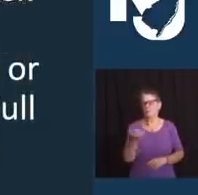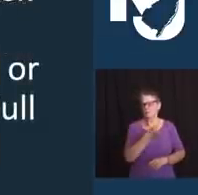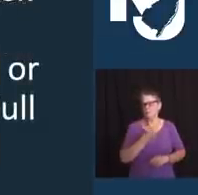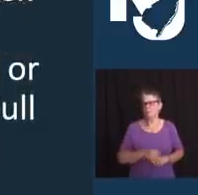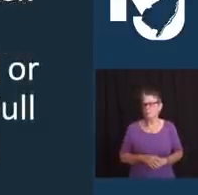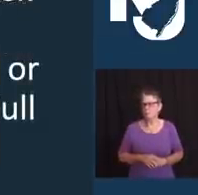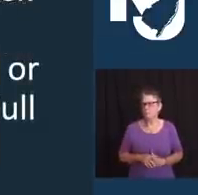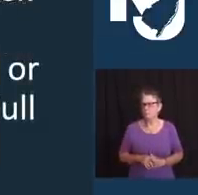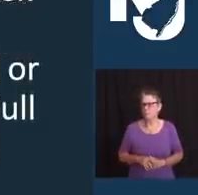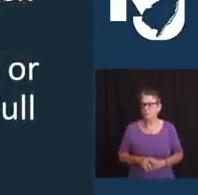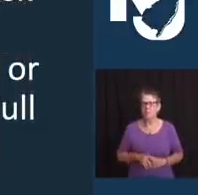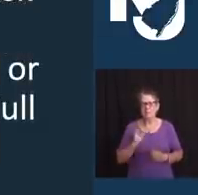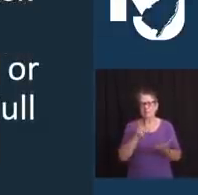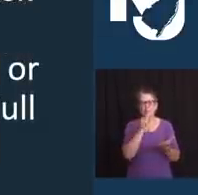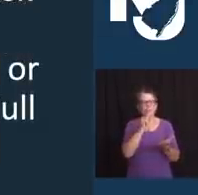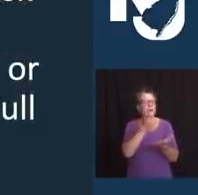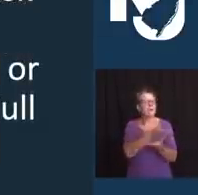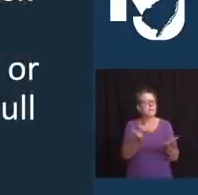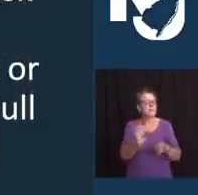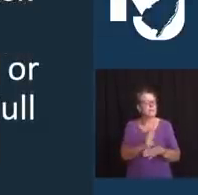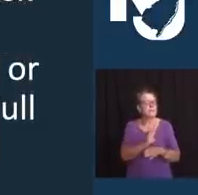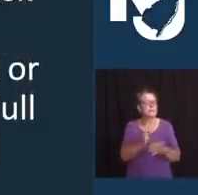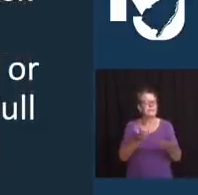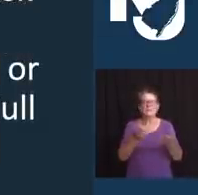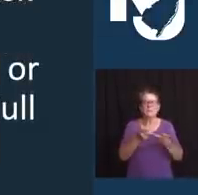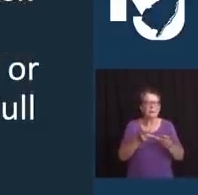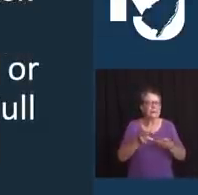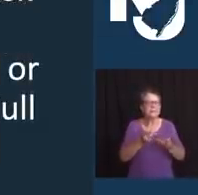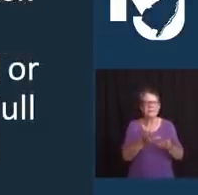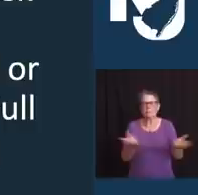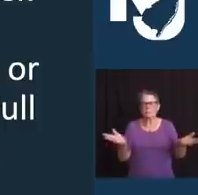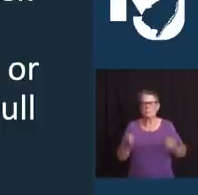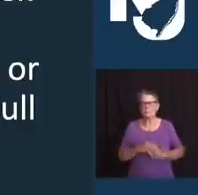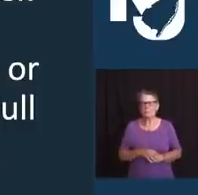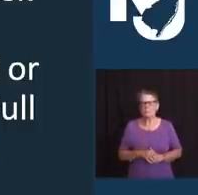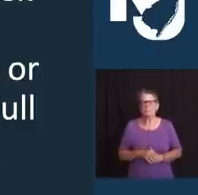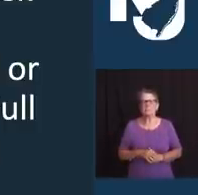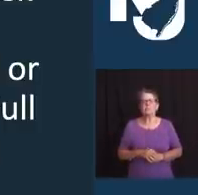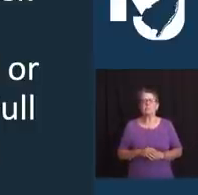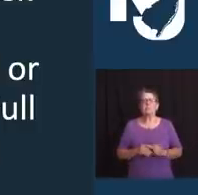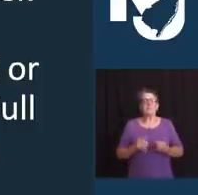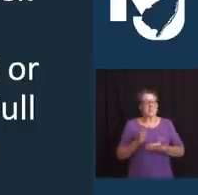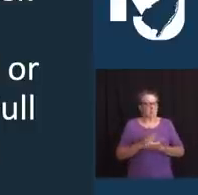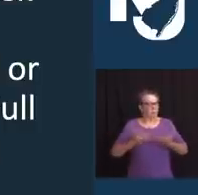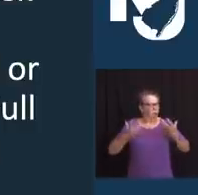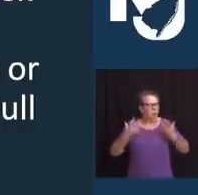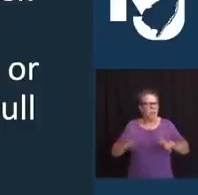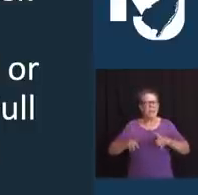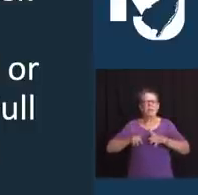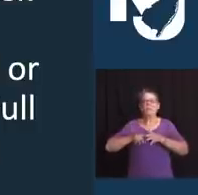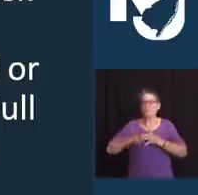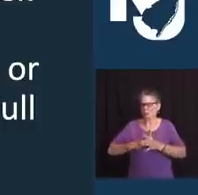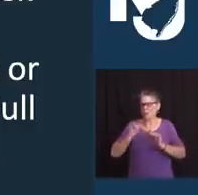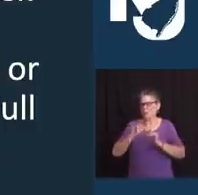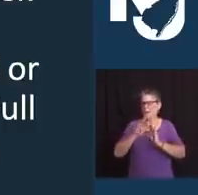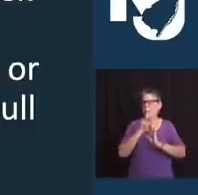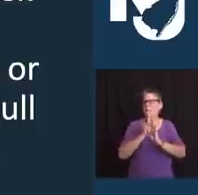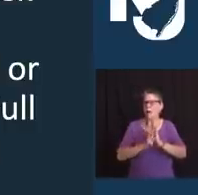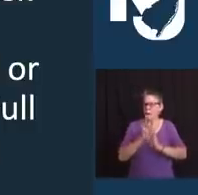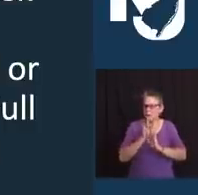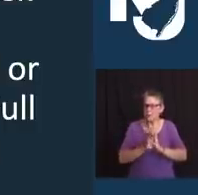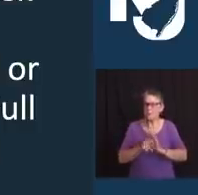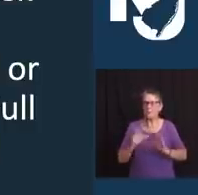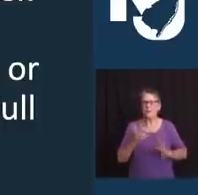these impacted settings are already in motion. Our veterans homes, for example, are already testing